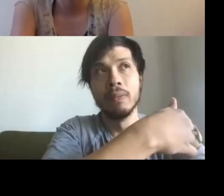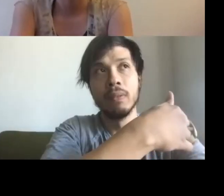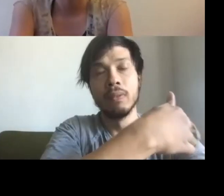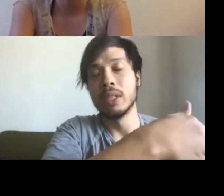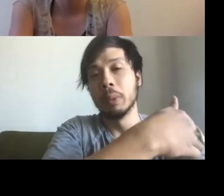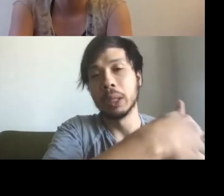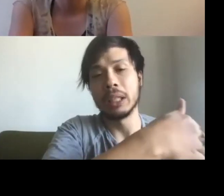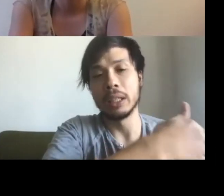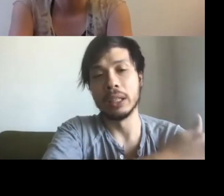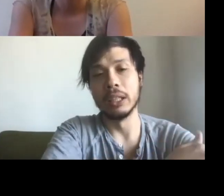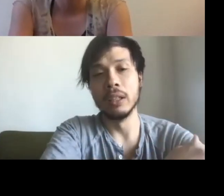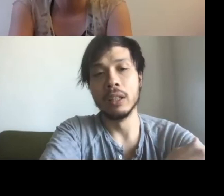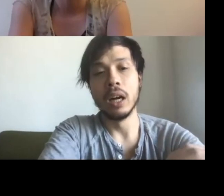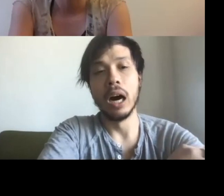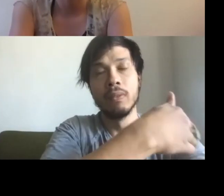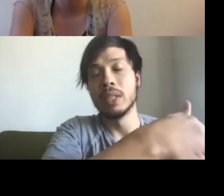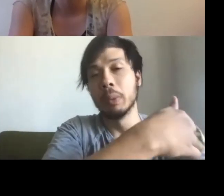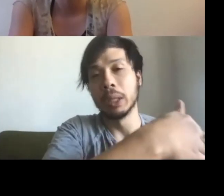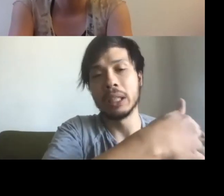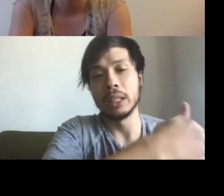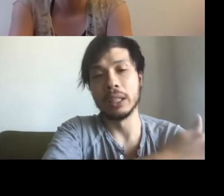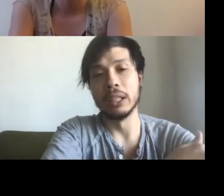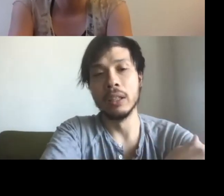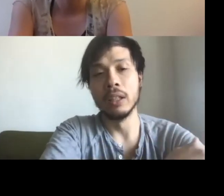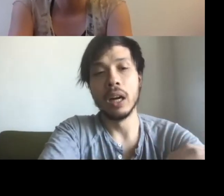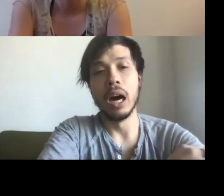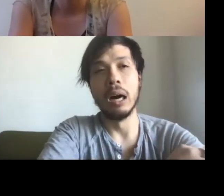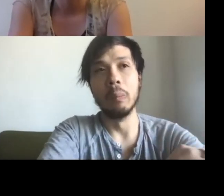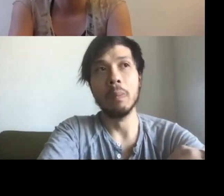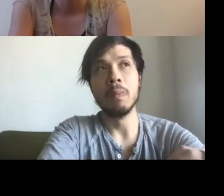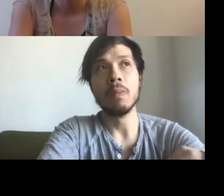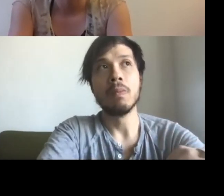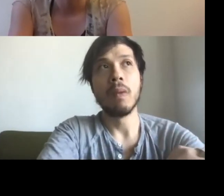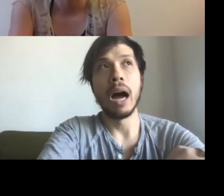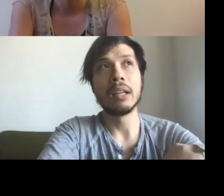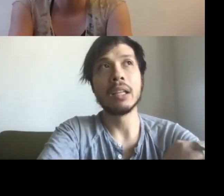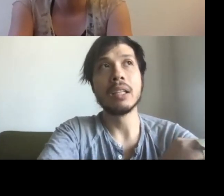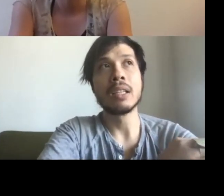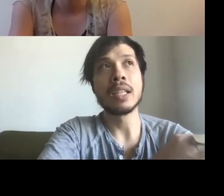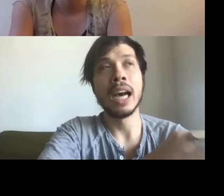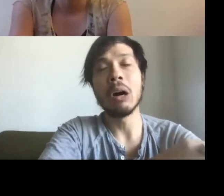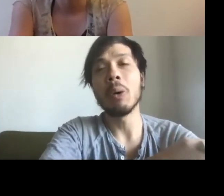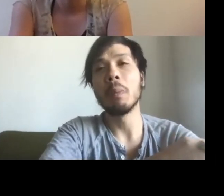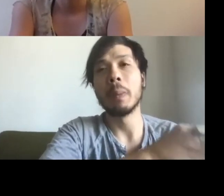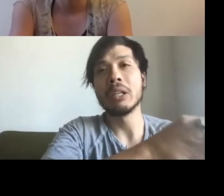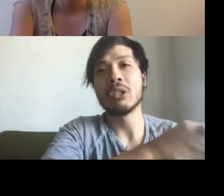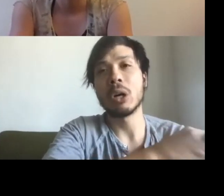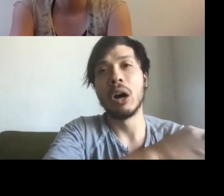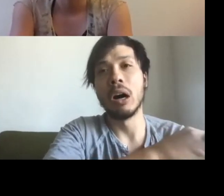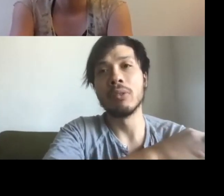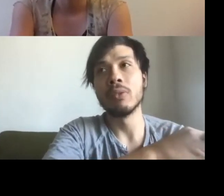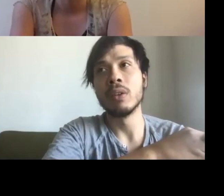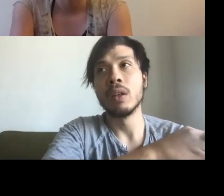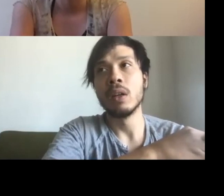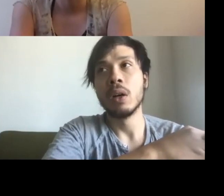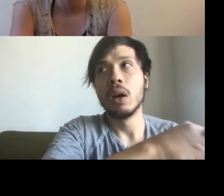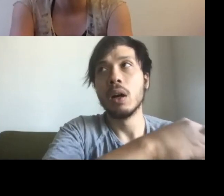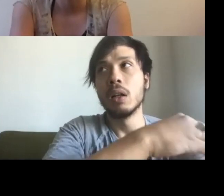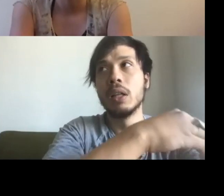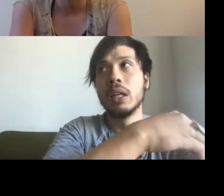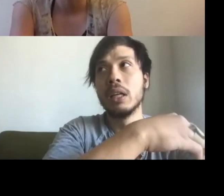The same visibility here. I can tell based off the